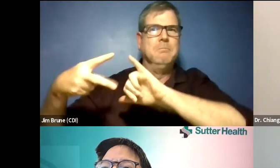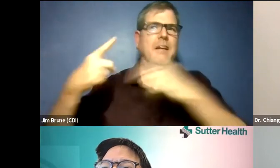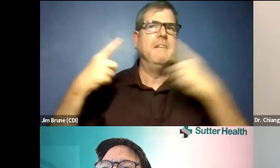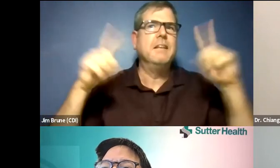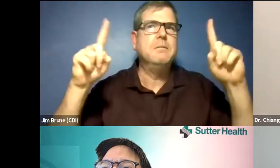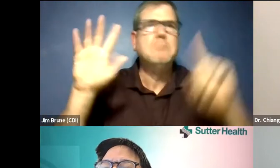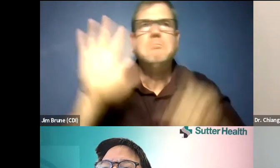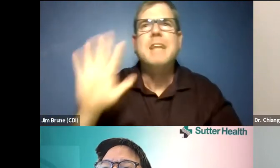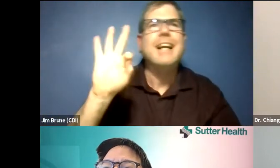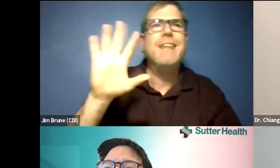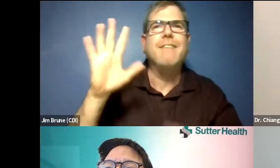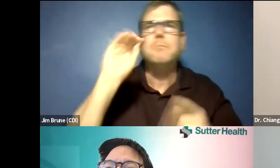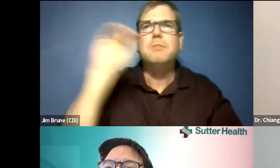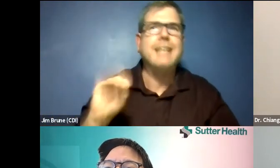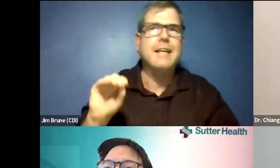same.